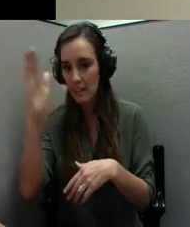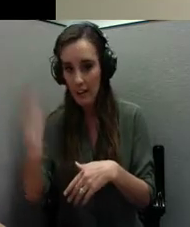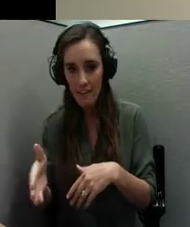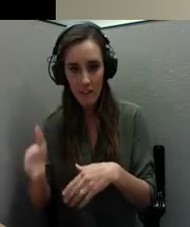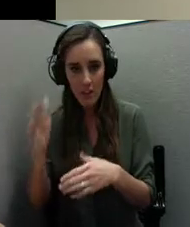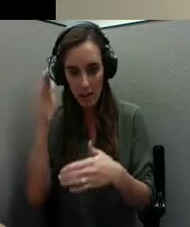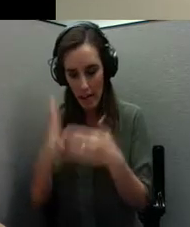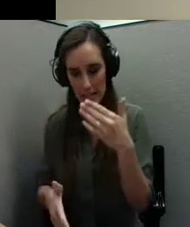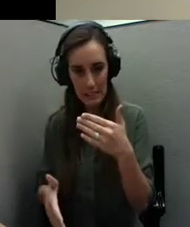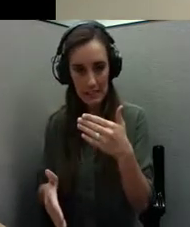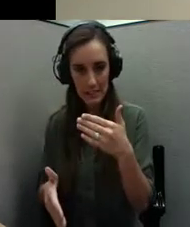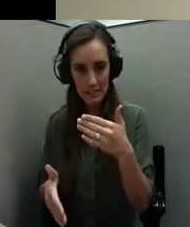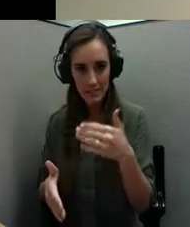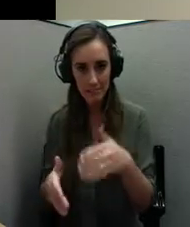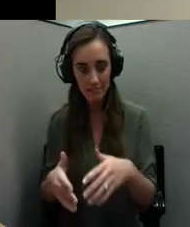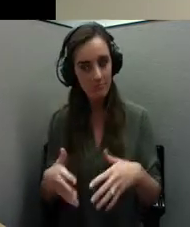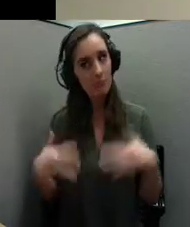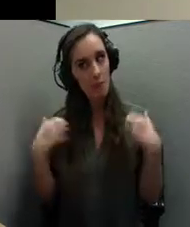Once there was a young man